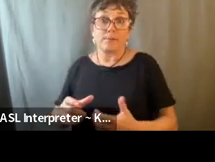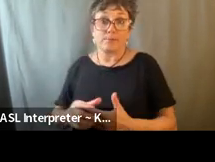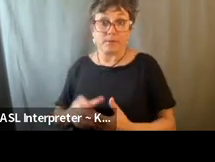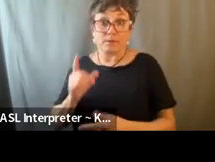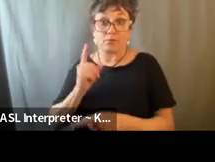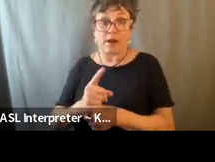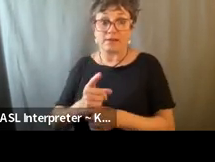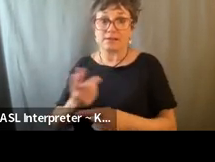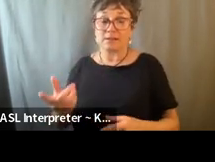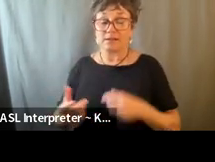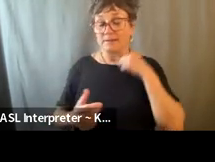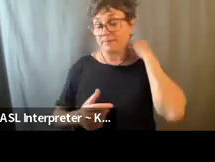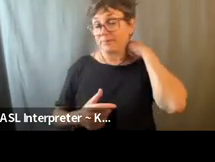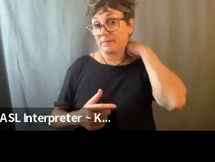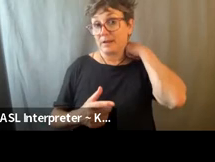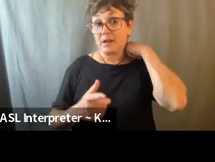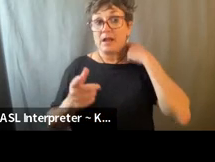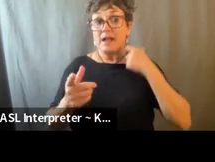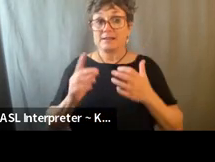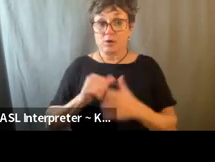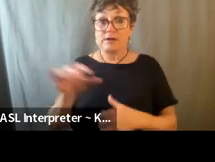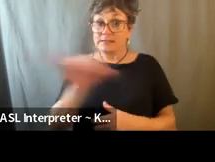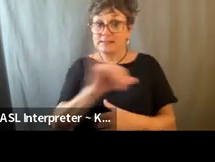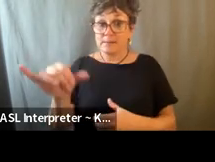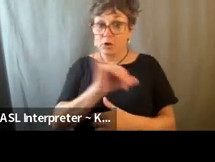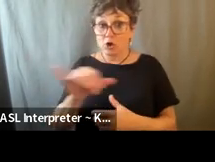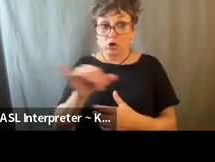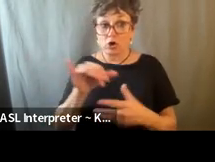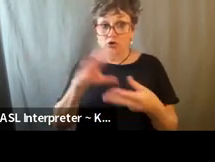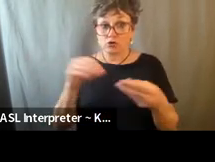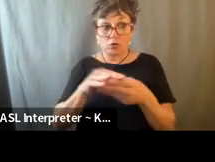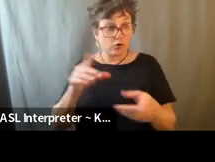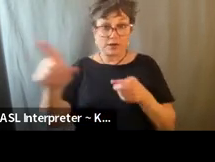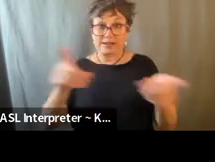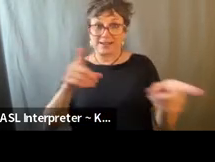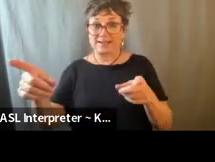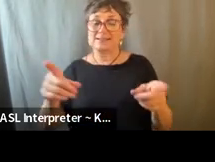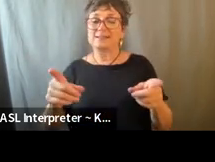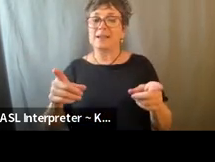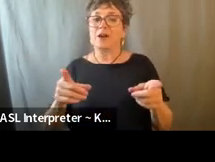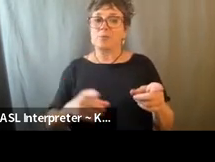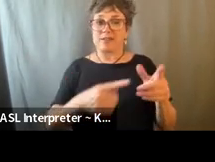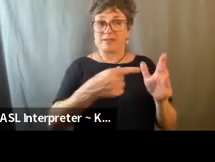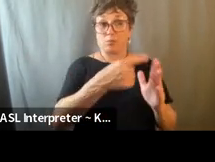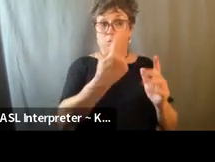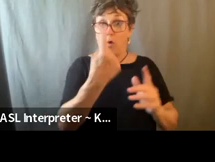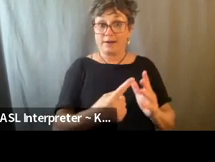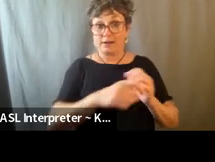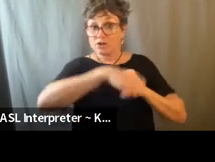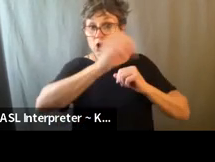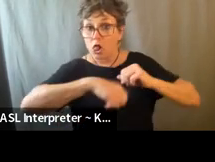and in the same, you're delivering similar information, just in a way that that different audience